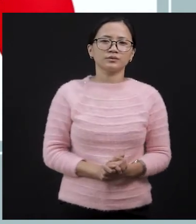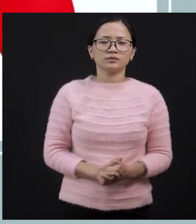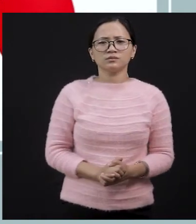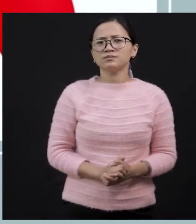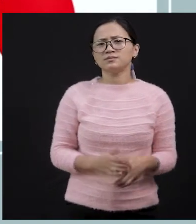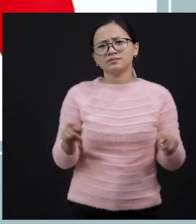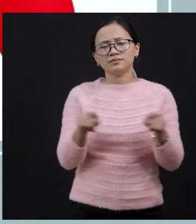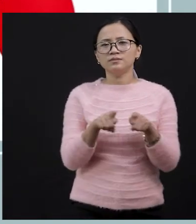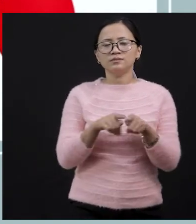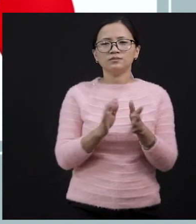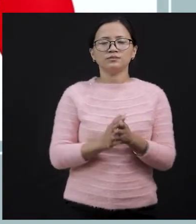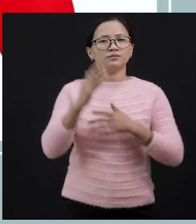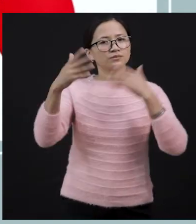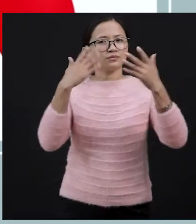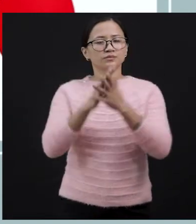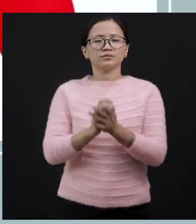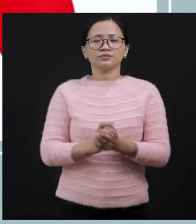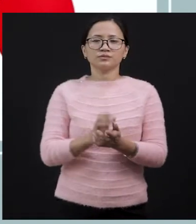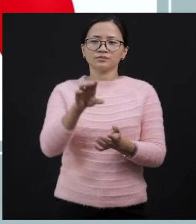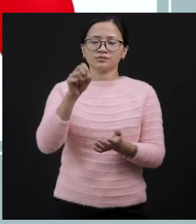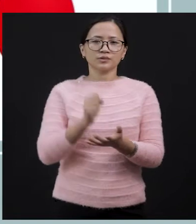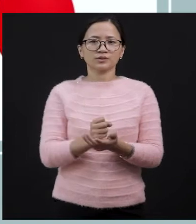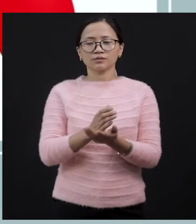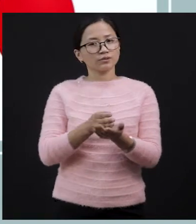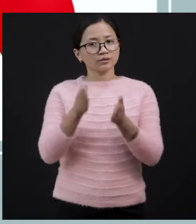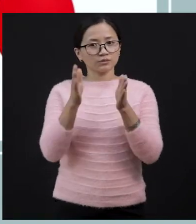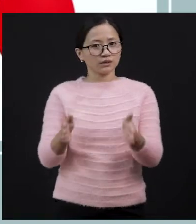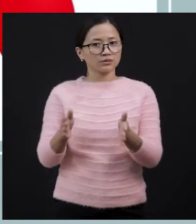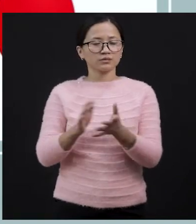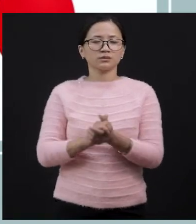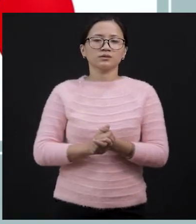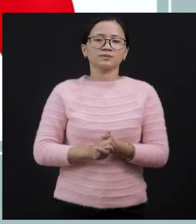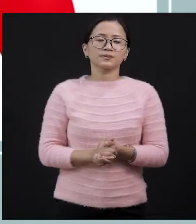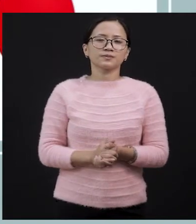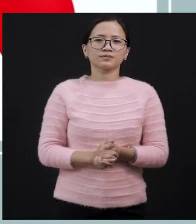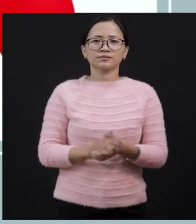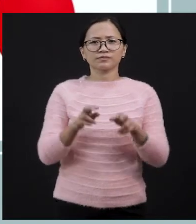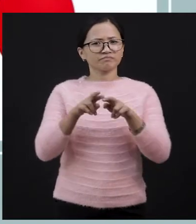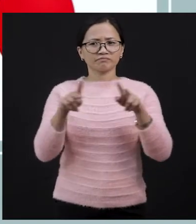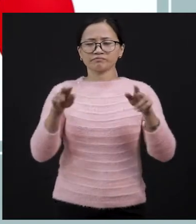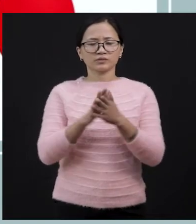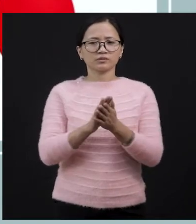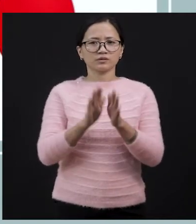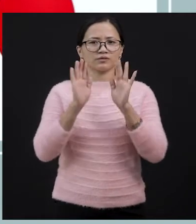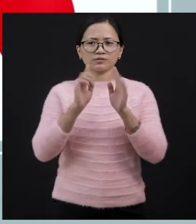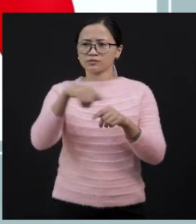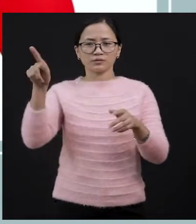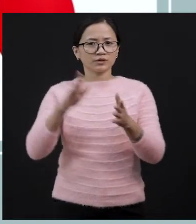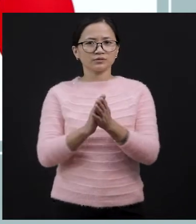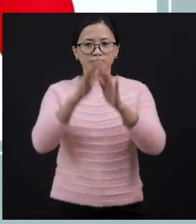So like that, air occupies space. It has no definite shape,